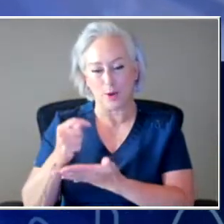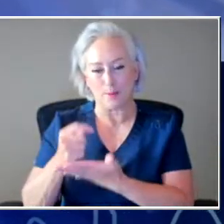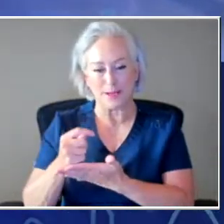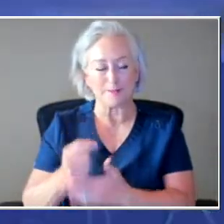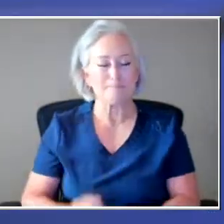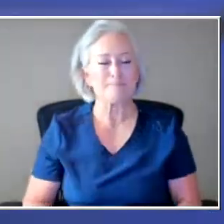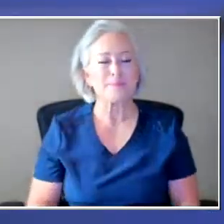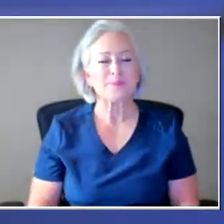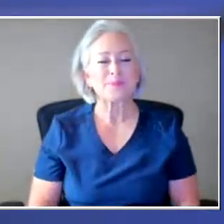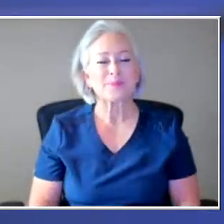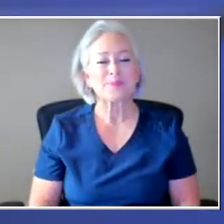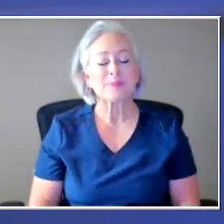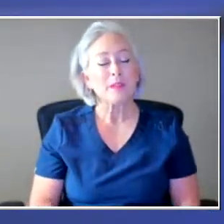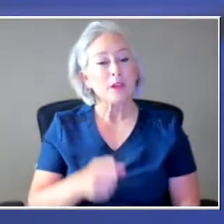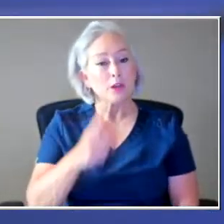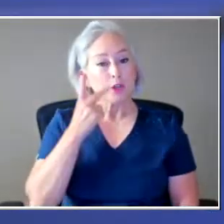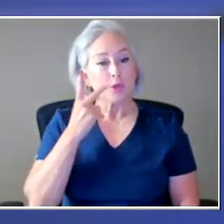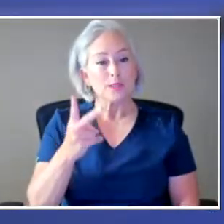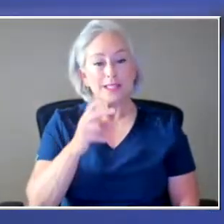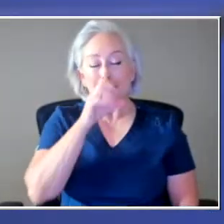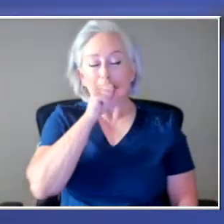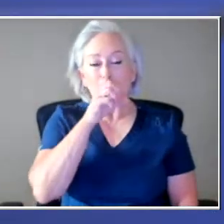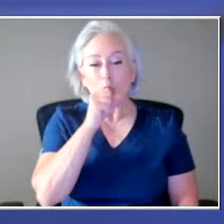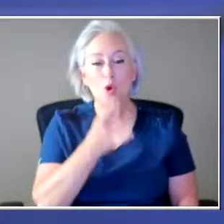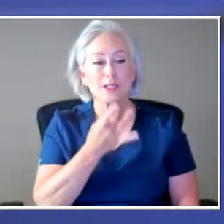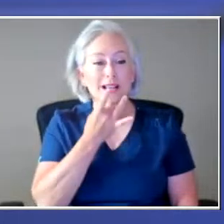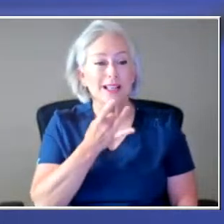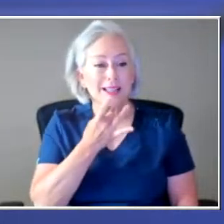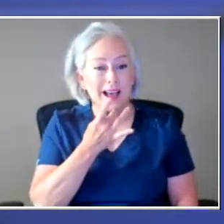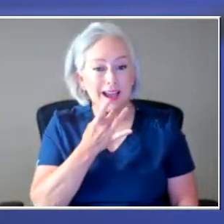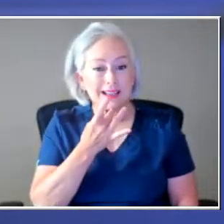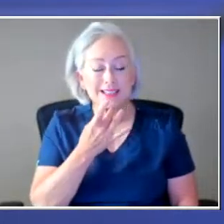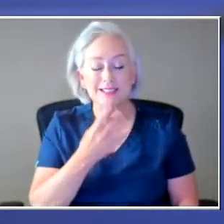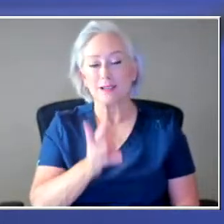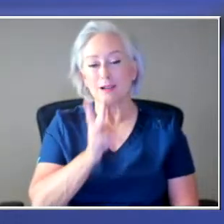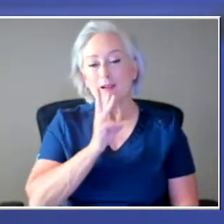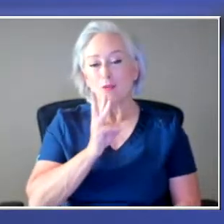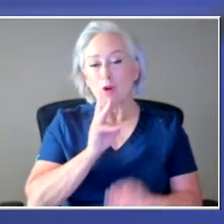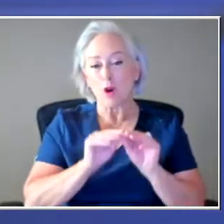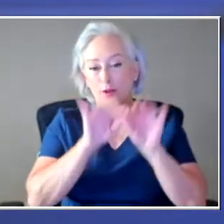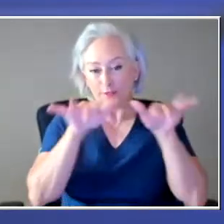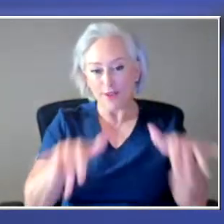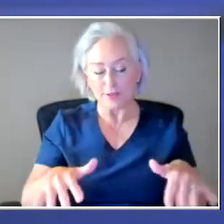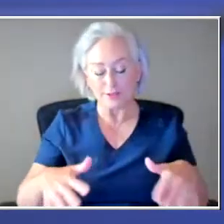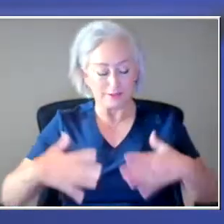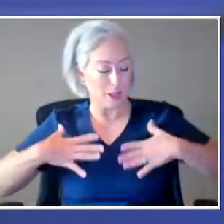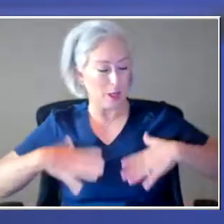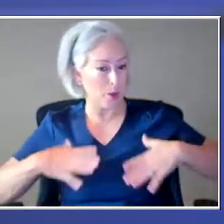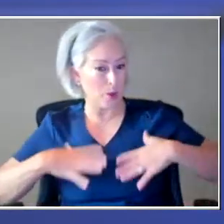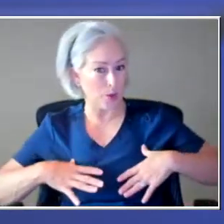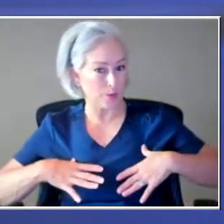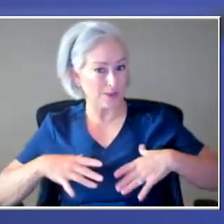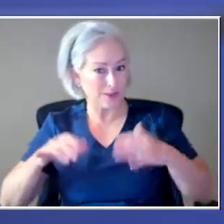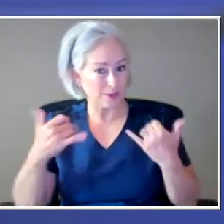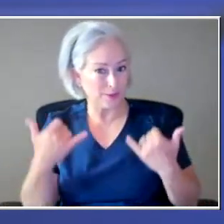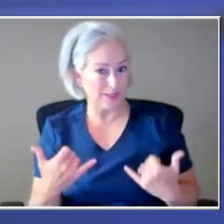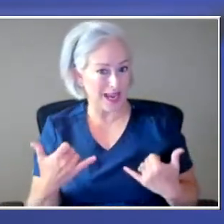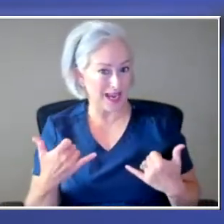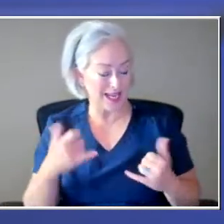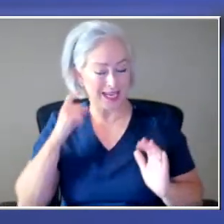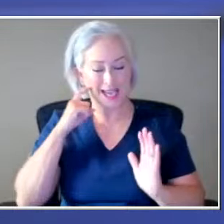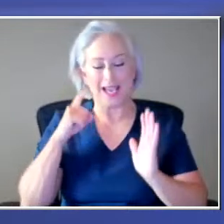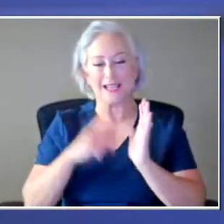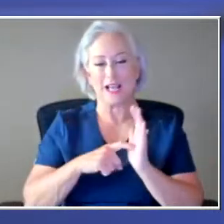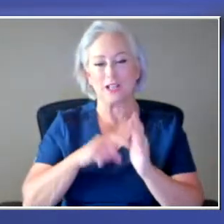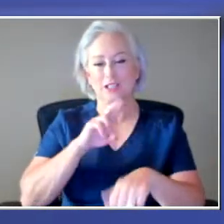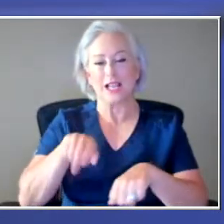So if you see orange lights or orange fountains or even my orange outfit today, it is all to acknowledge National Gun